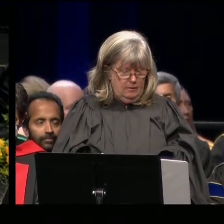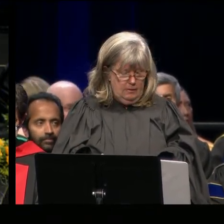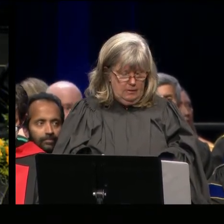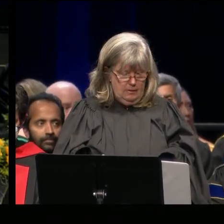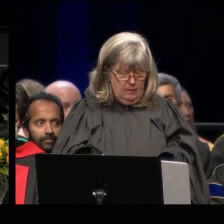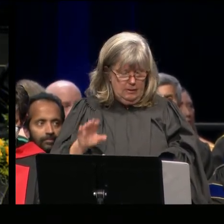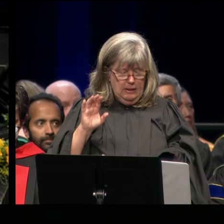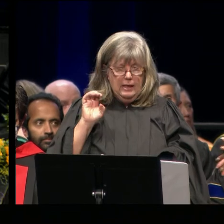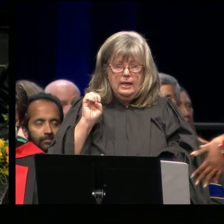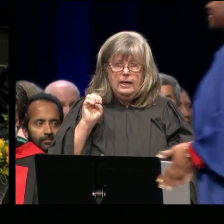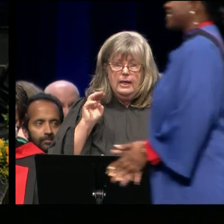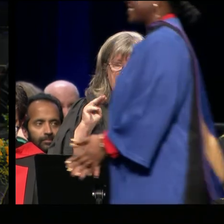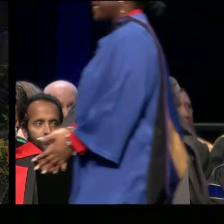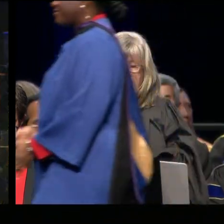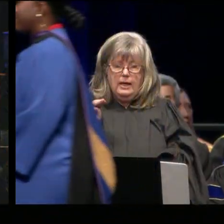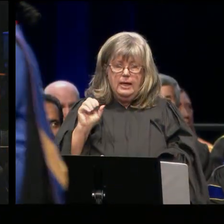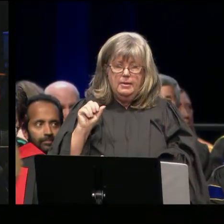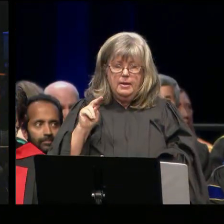Emanuela Amedo.